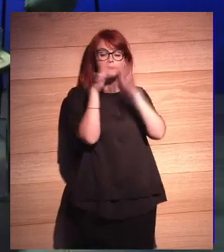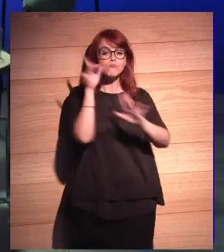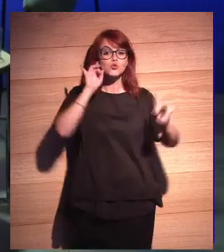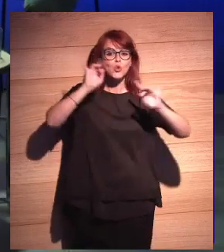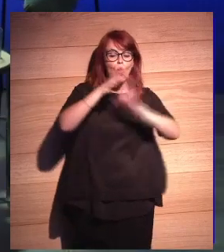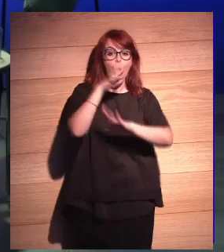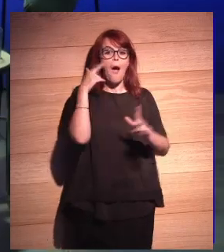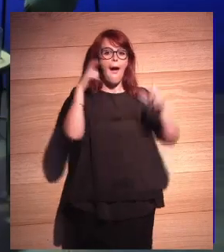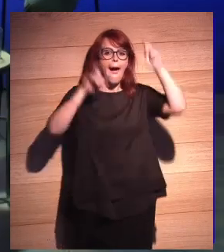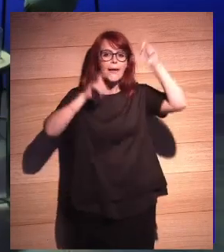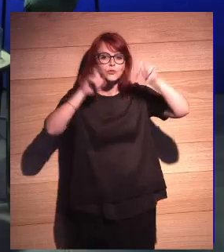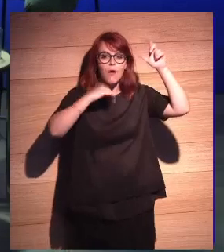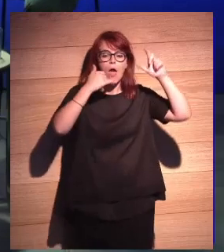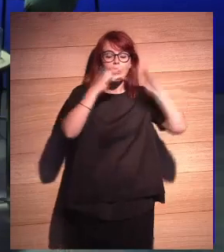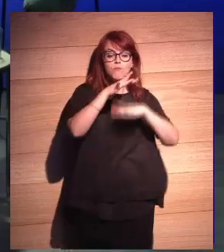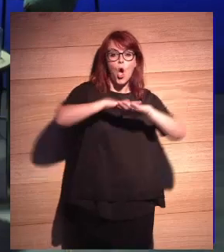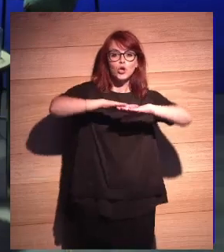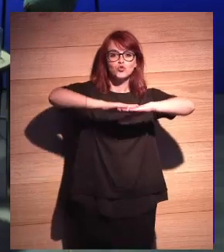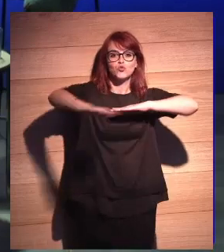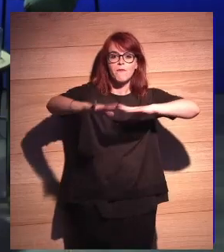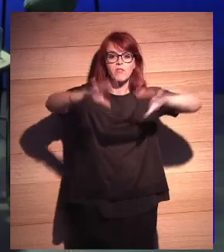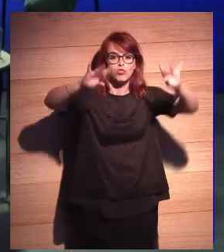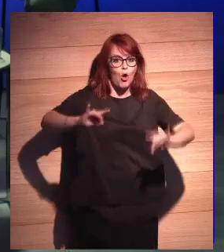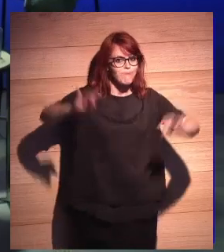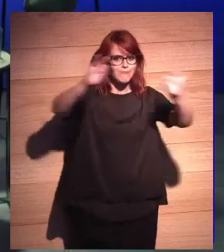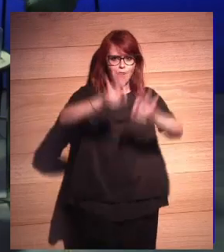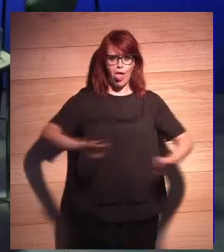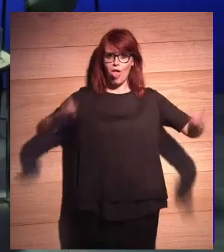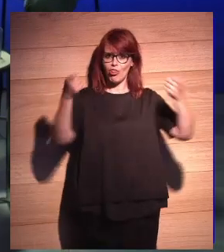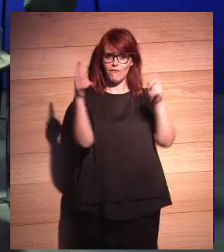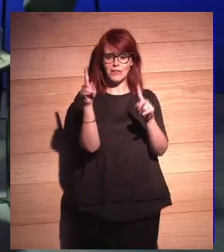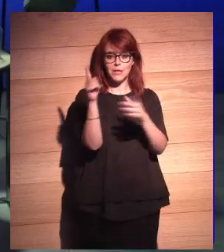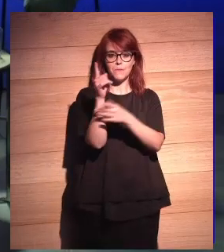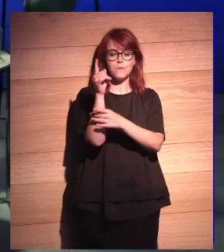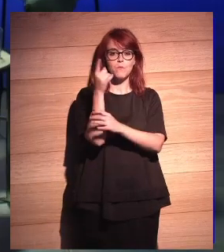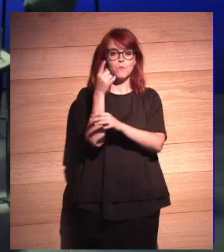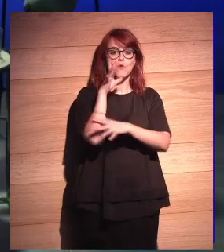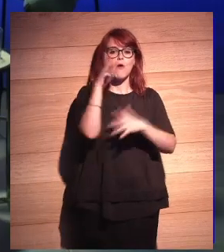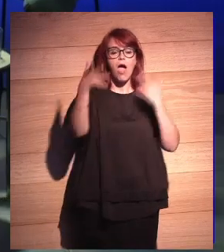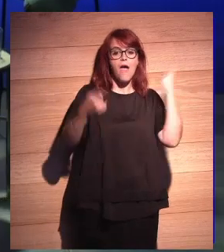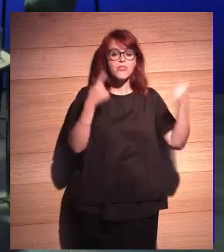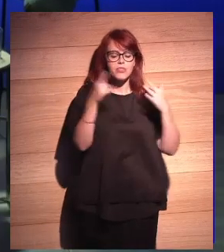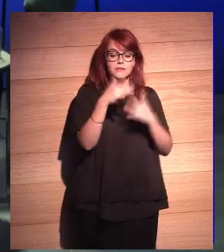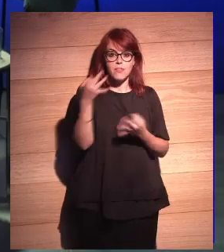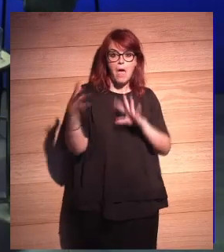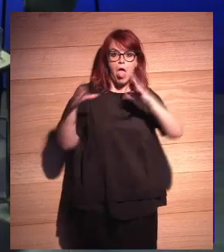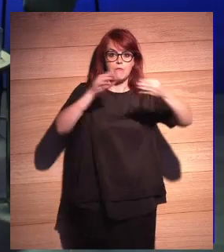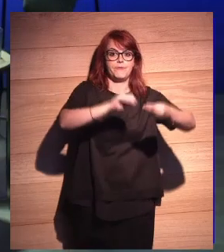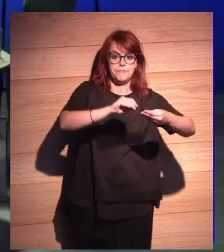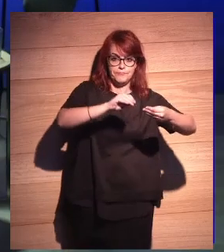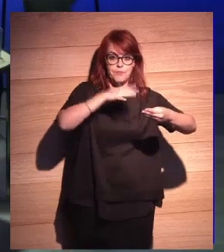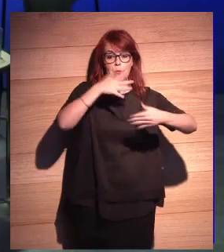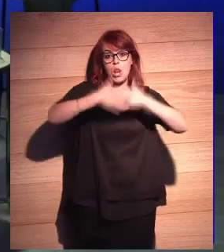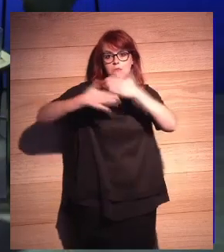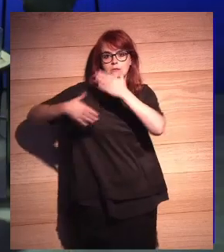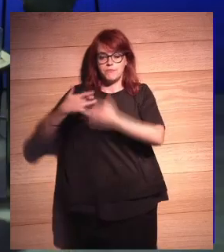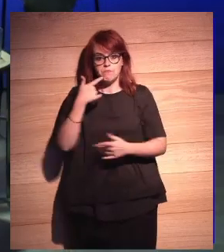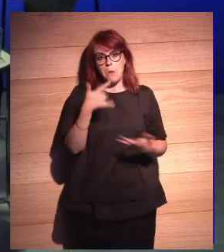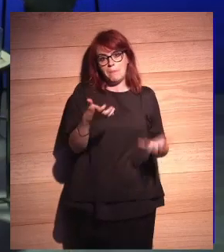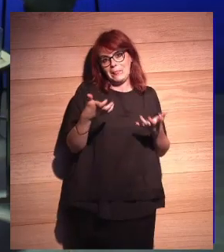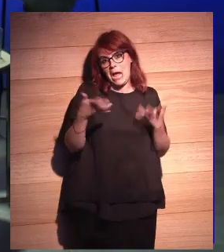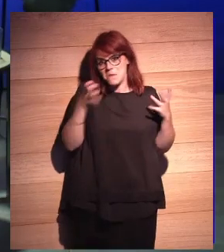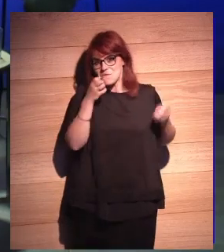just the blink of an eye, or you can create a solid surface that forces you